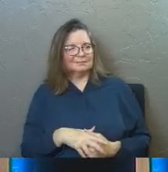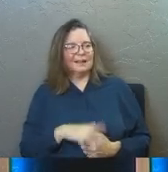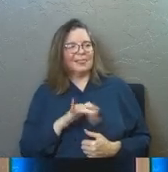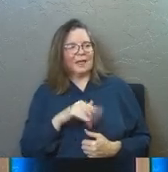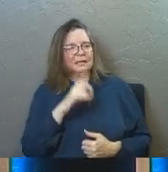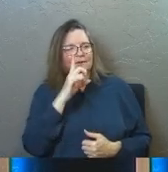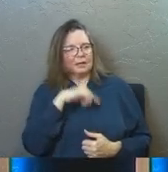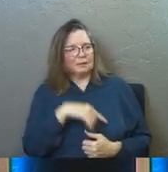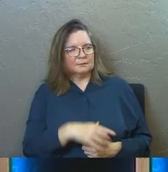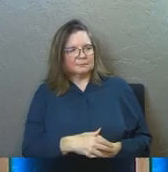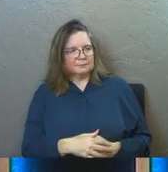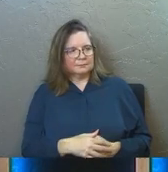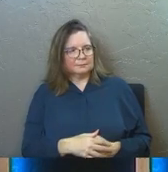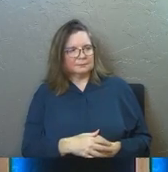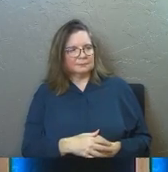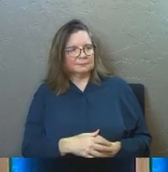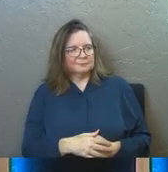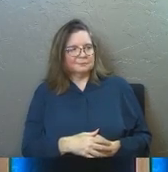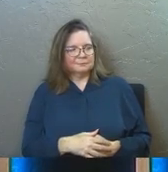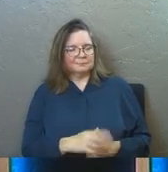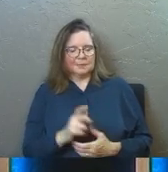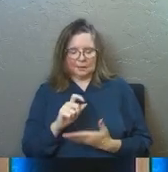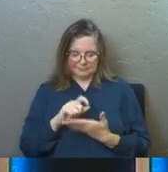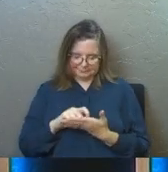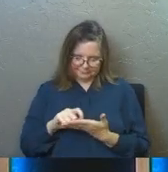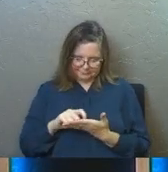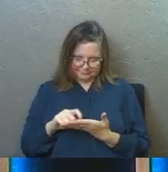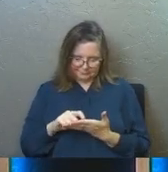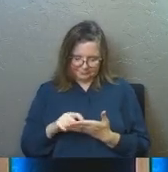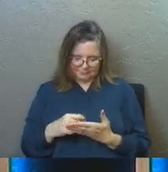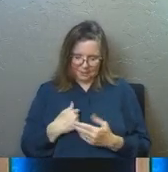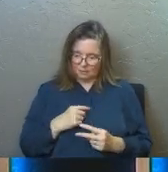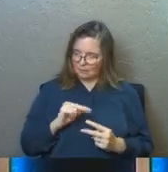that's fake. And then he turns back to his paper, and he